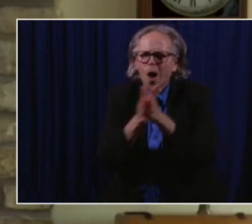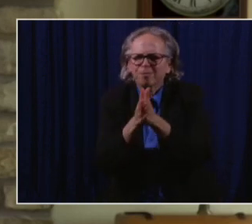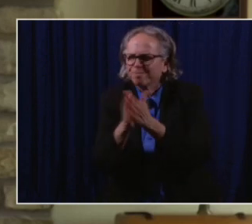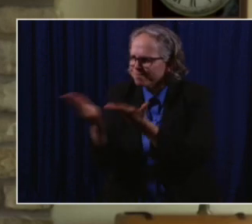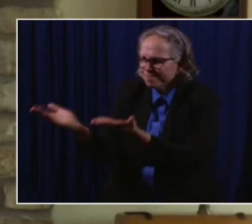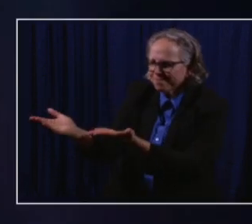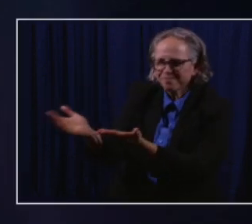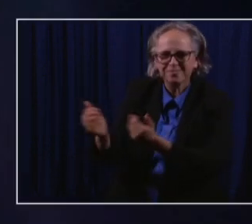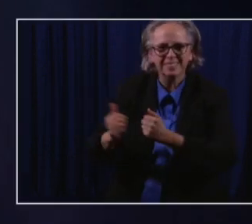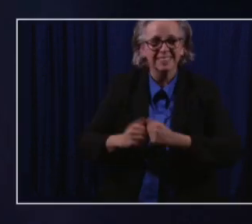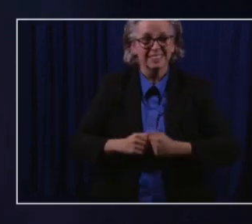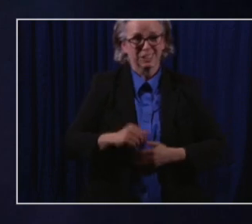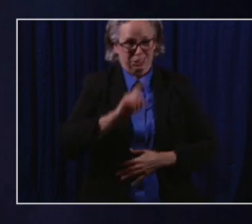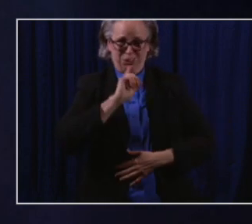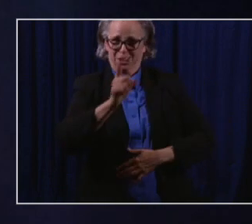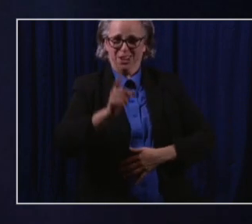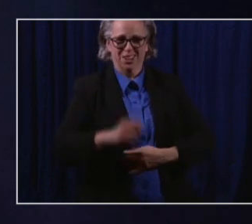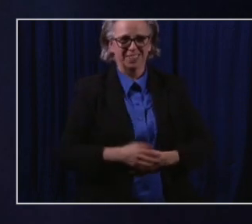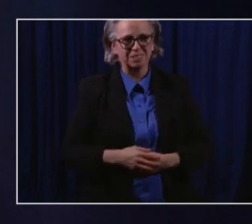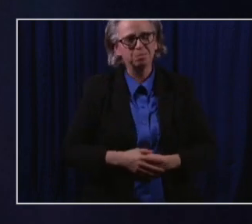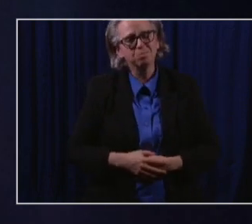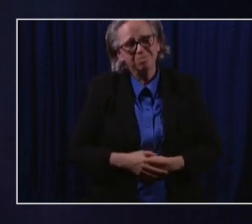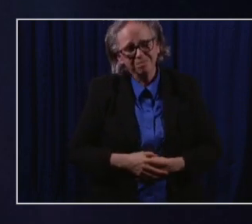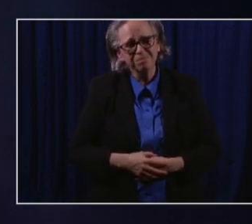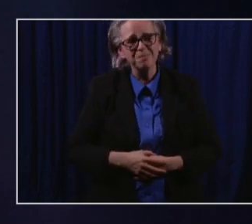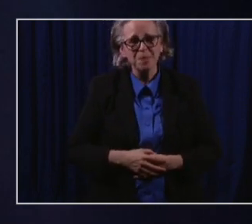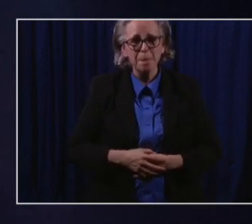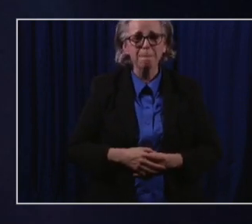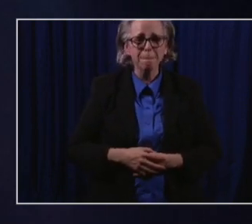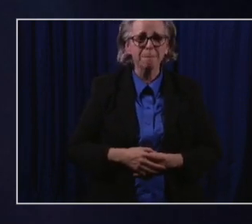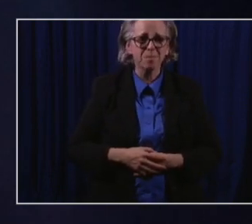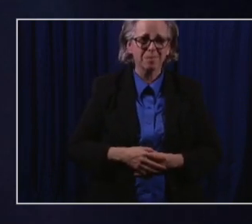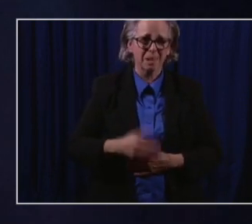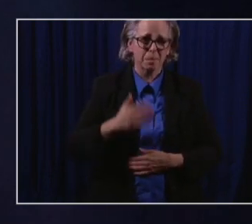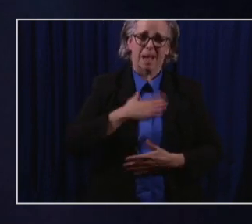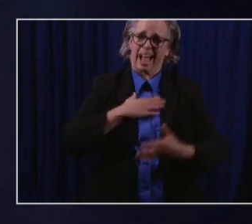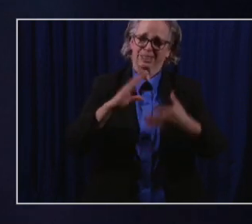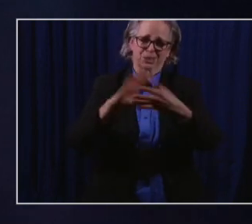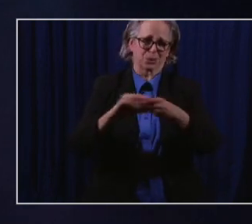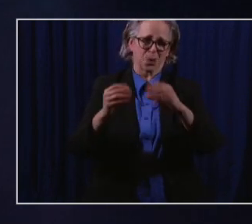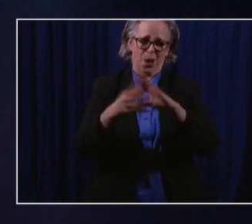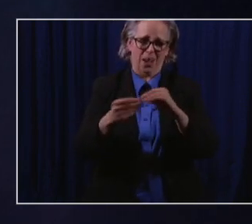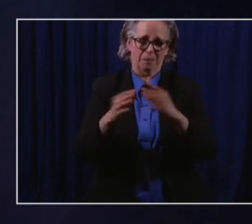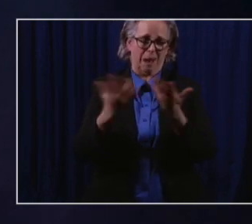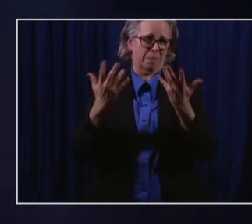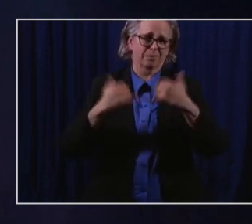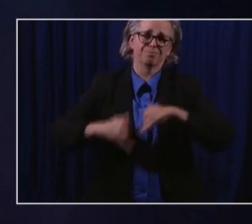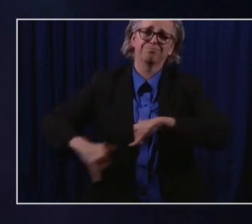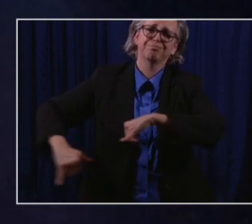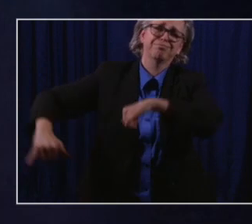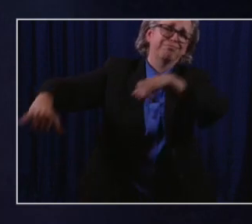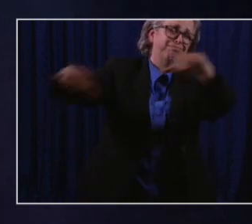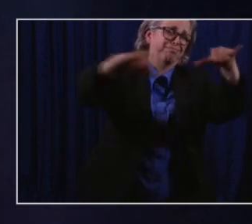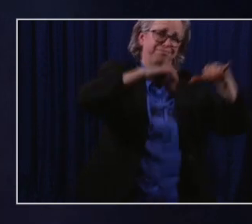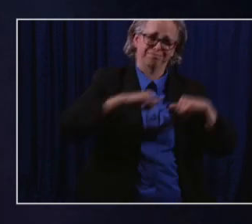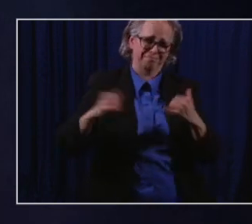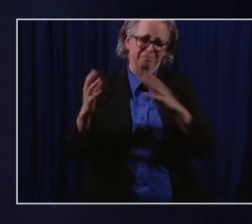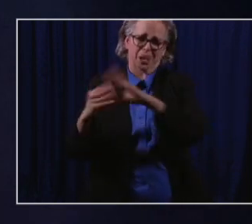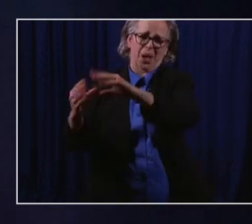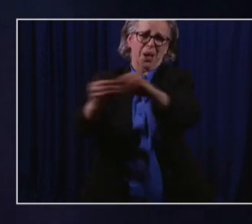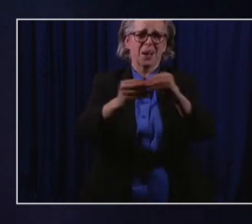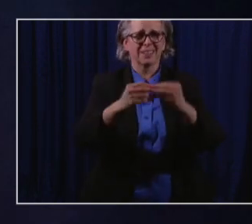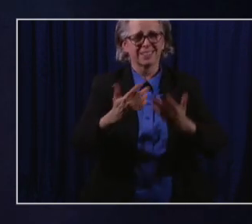Sure. I think my story is probably very similar to a lot of teachers out there, just having a heart for kids and wanting to